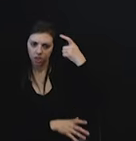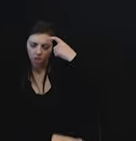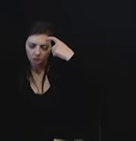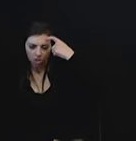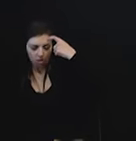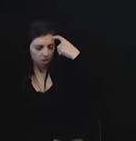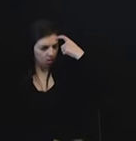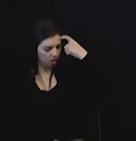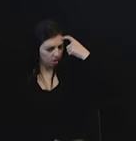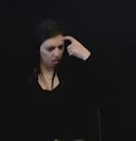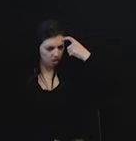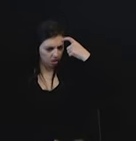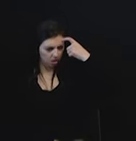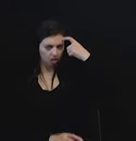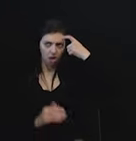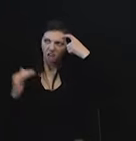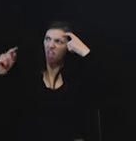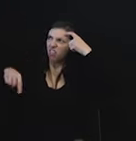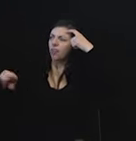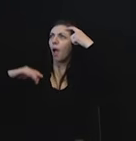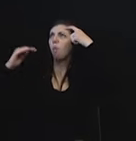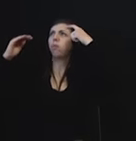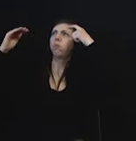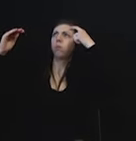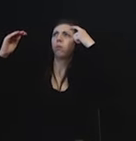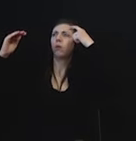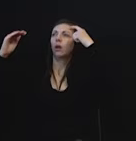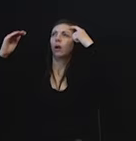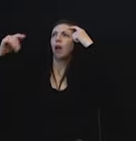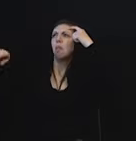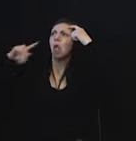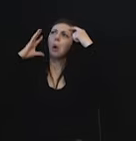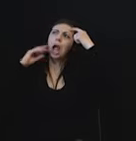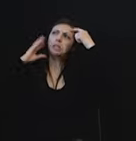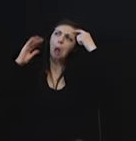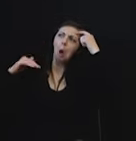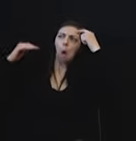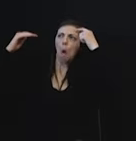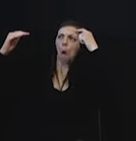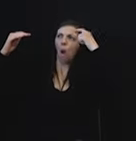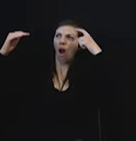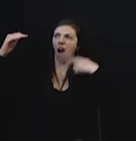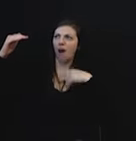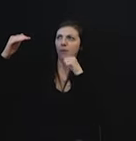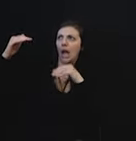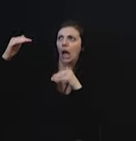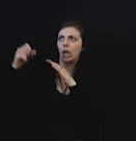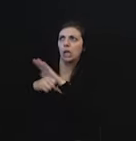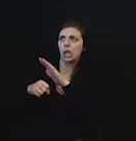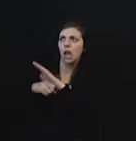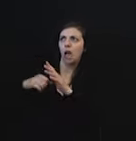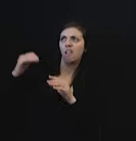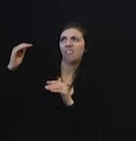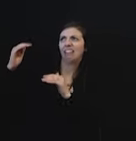You're not enough. Look at all this experience that these people have. You don't deserve to be at the